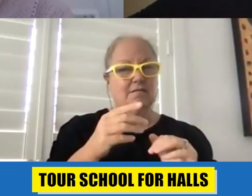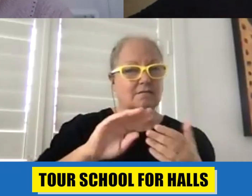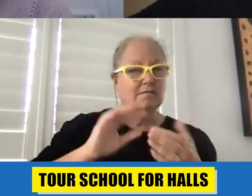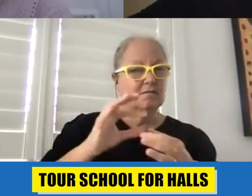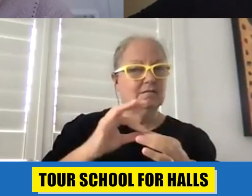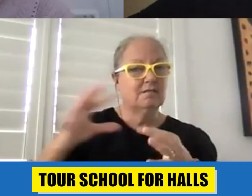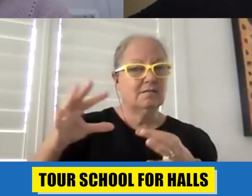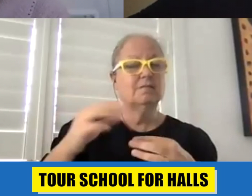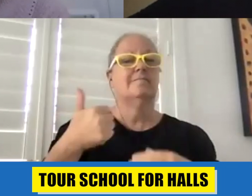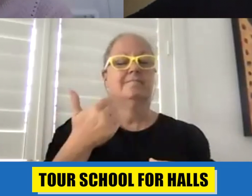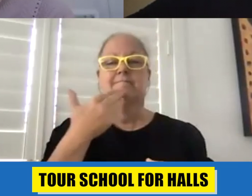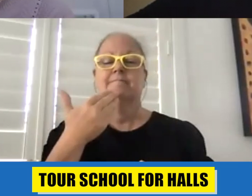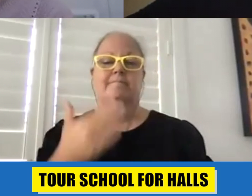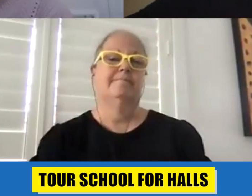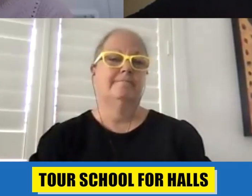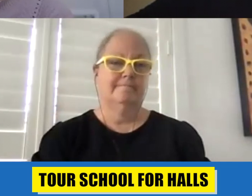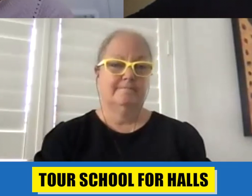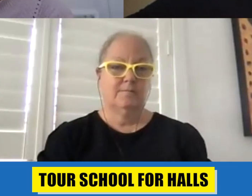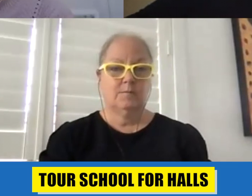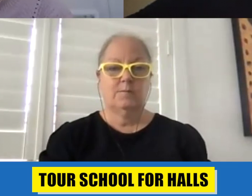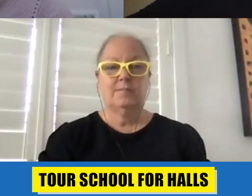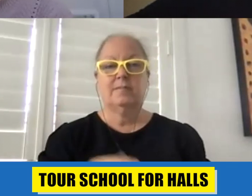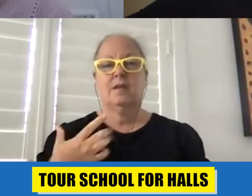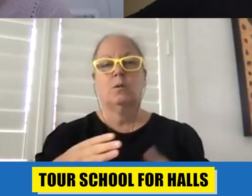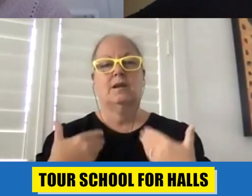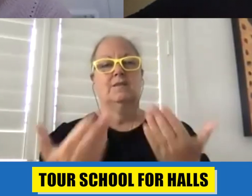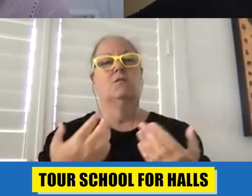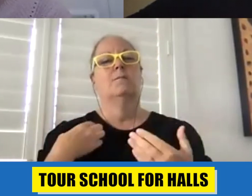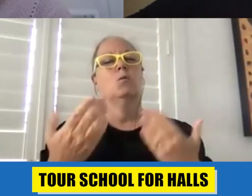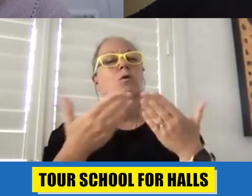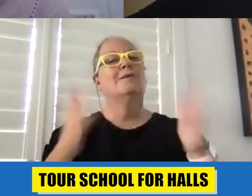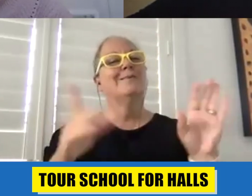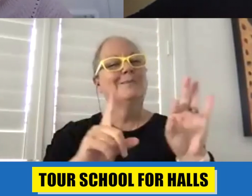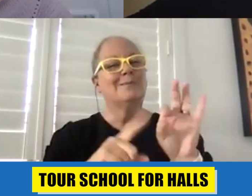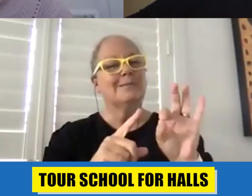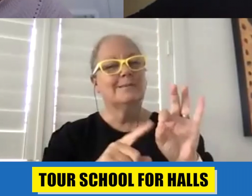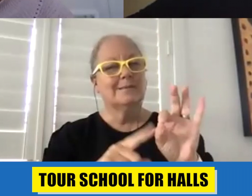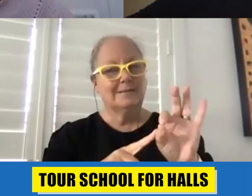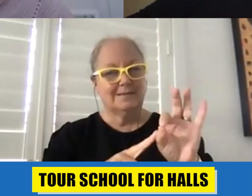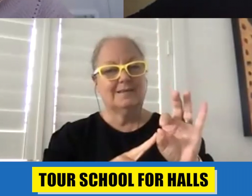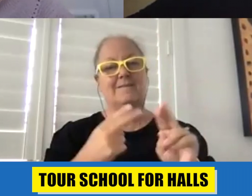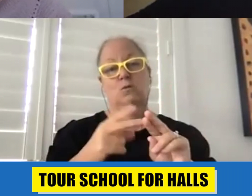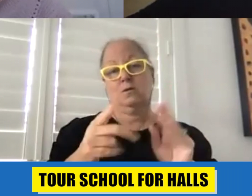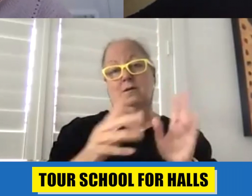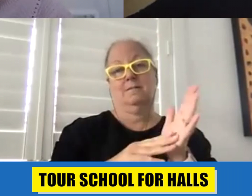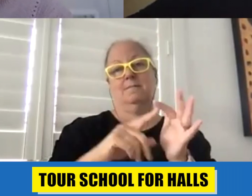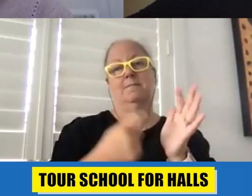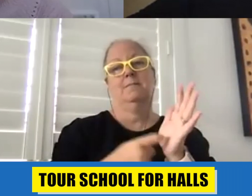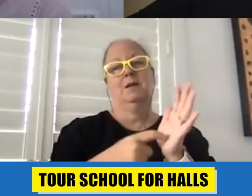to, thanks, Margaret, to more general questions for Merryn for the last 10 minutes of the